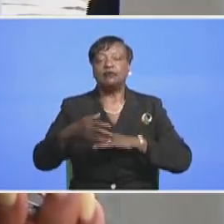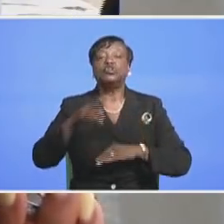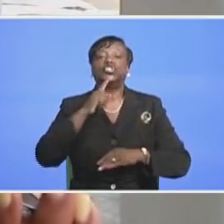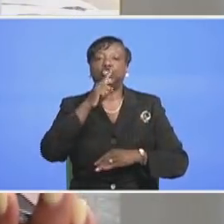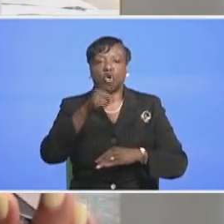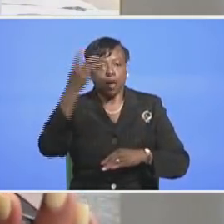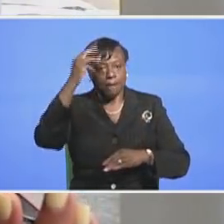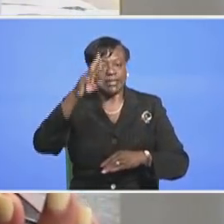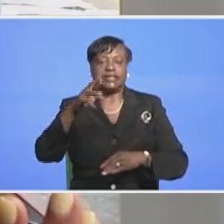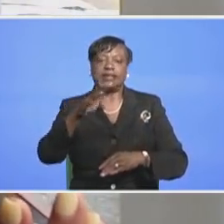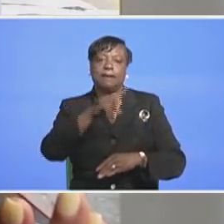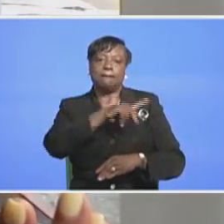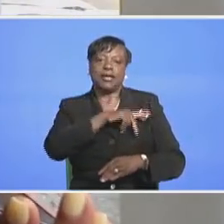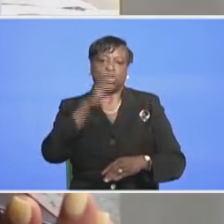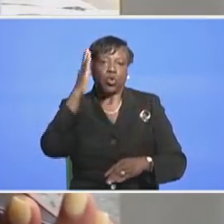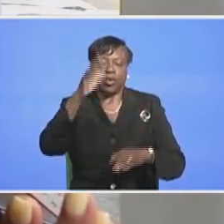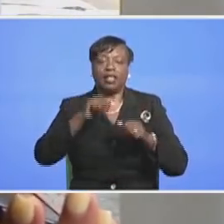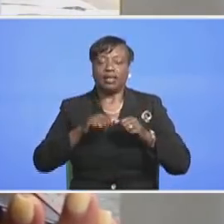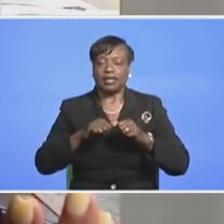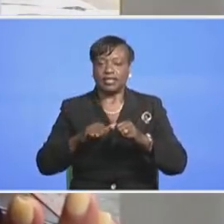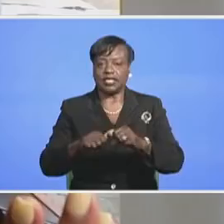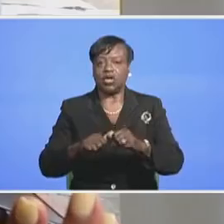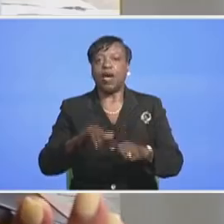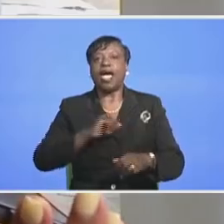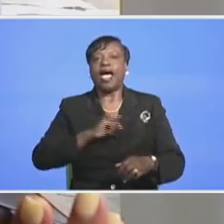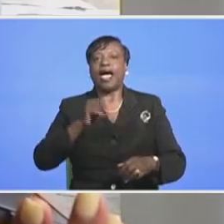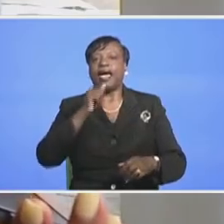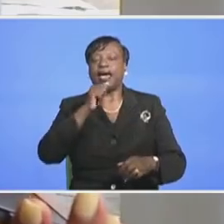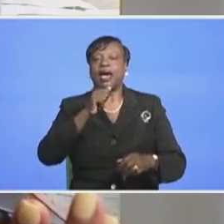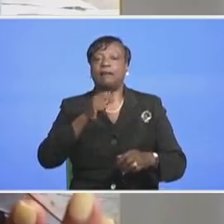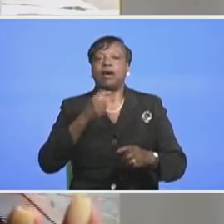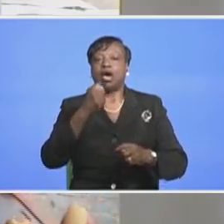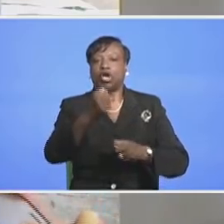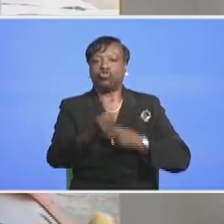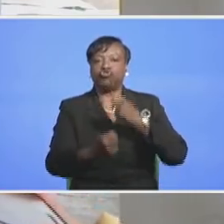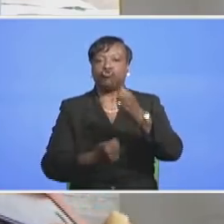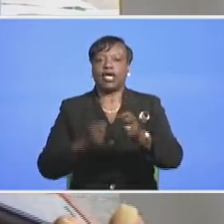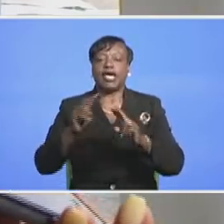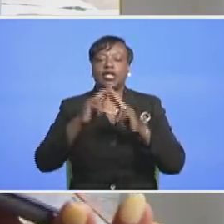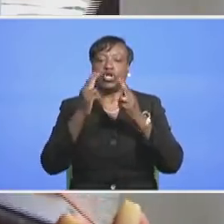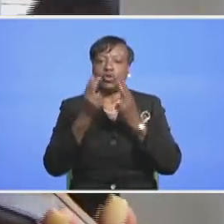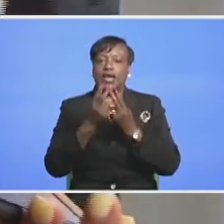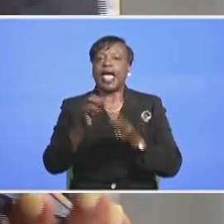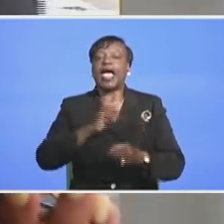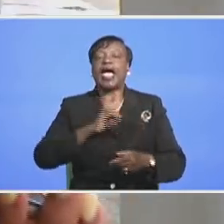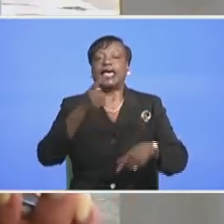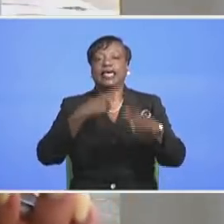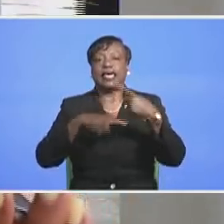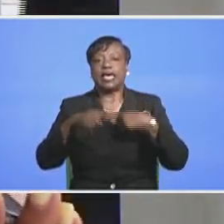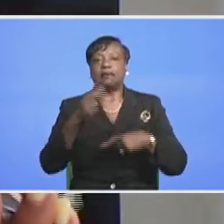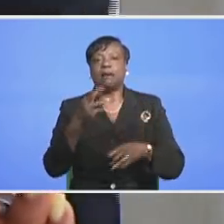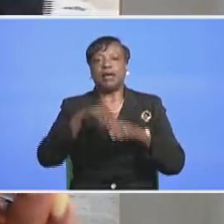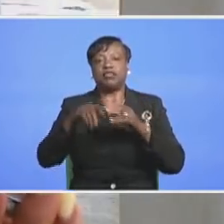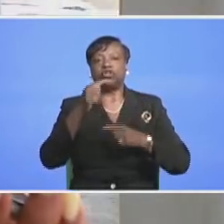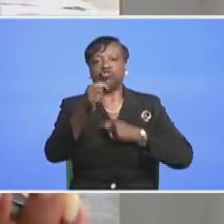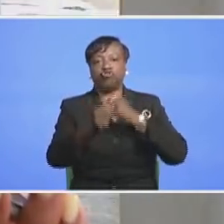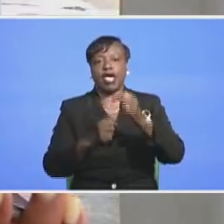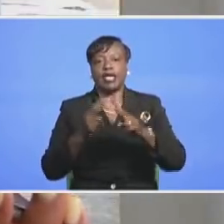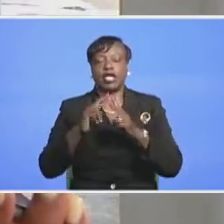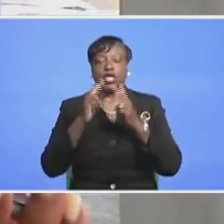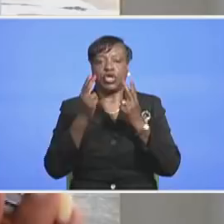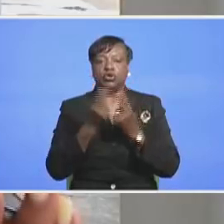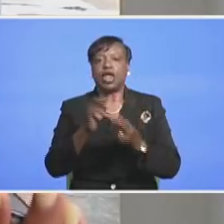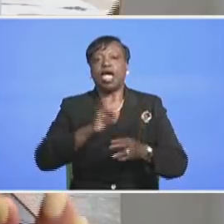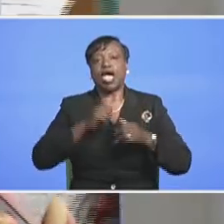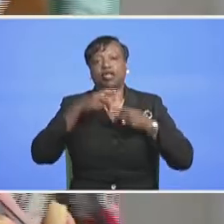that tradition. I am a trade unionist. I came up in the trade union movement as a member of the hotel union, but I try to